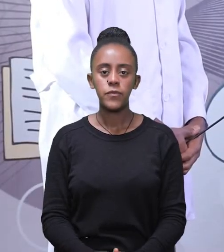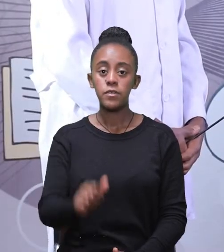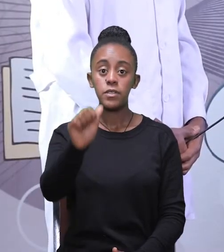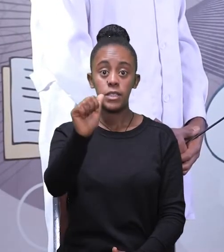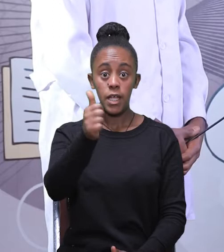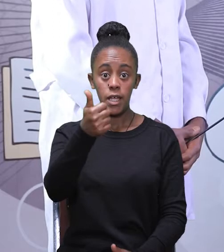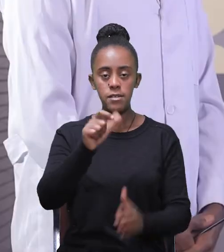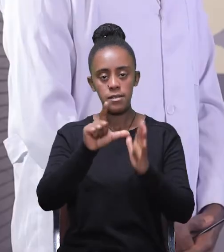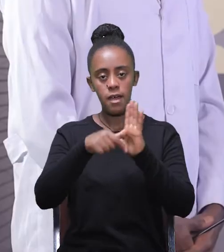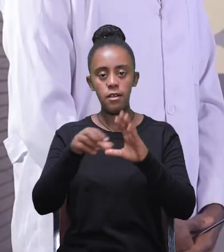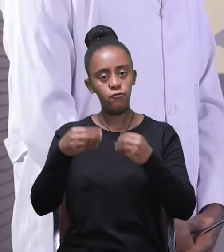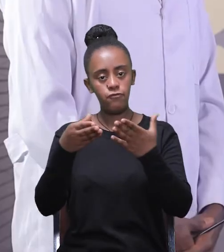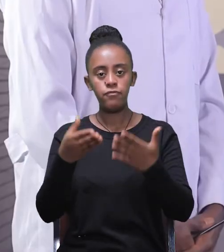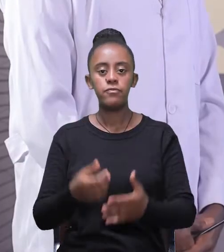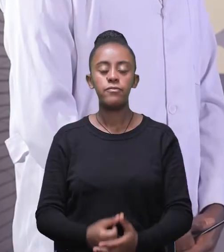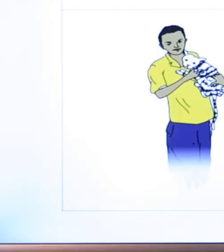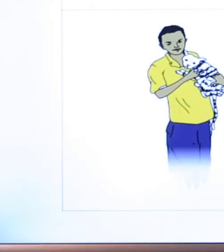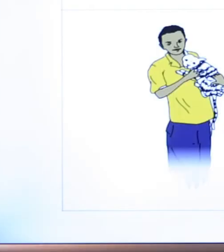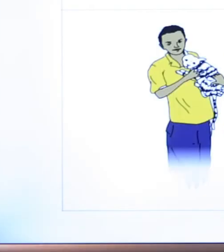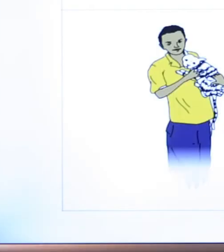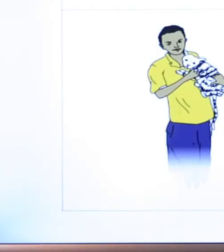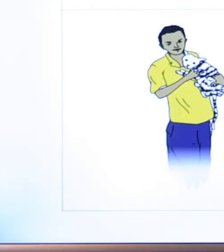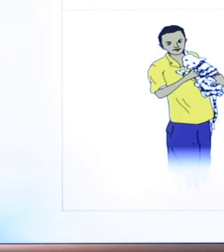for this question, student.